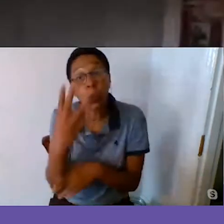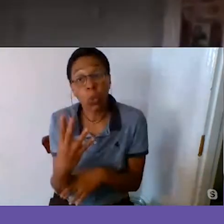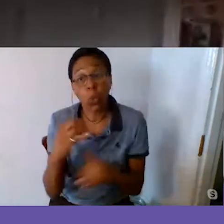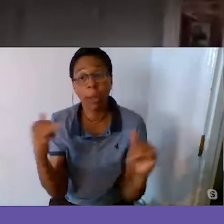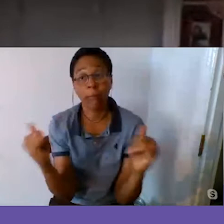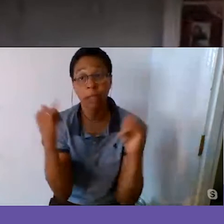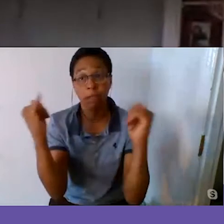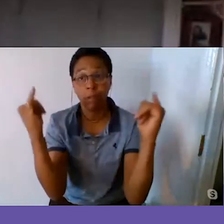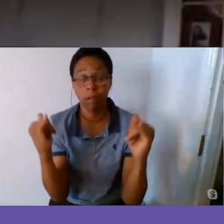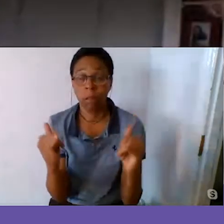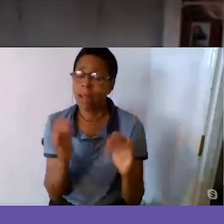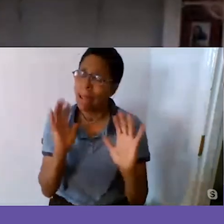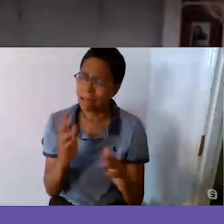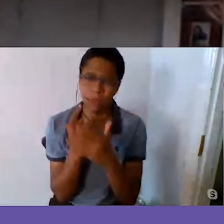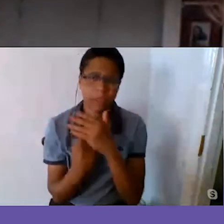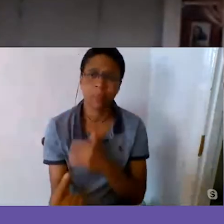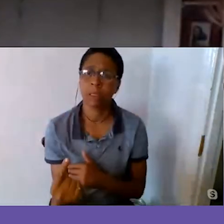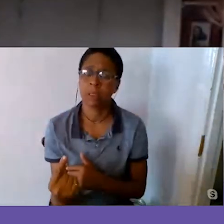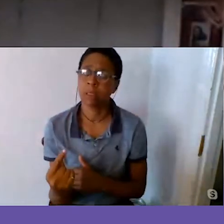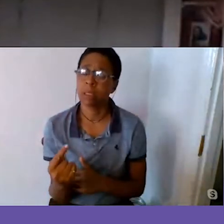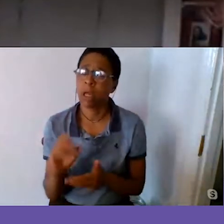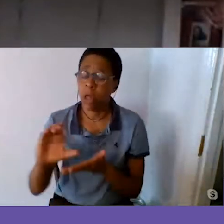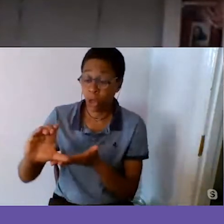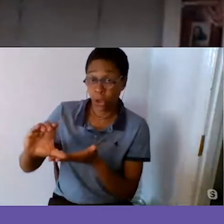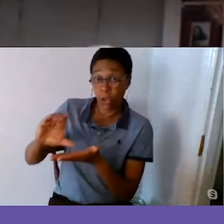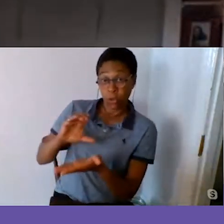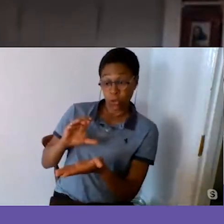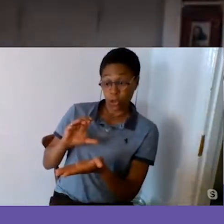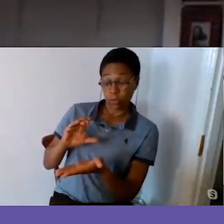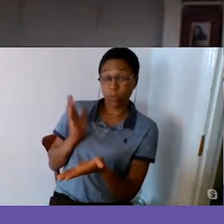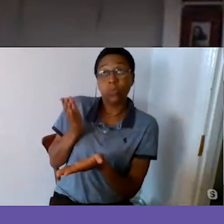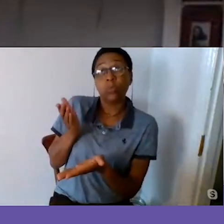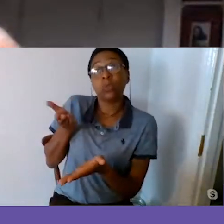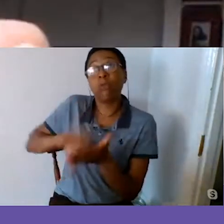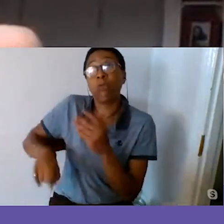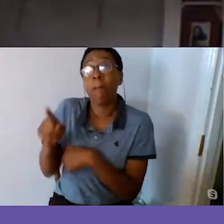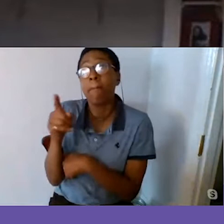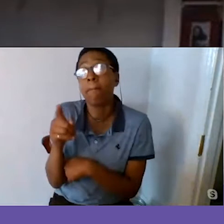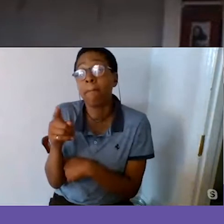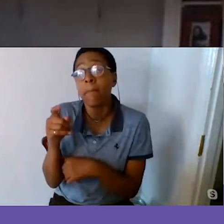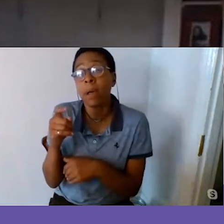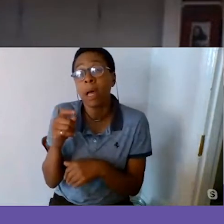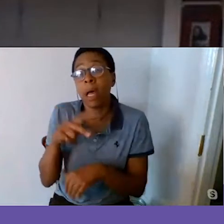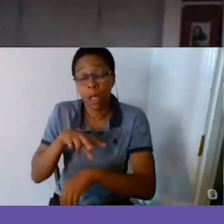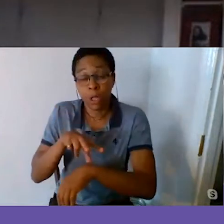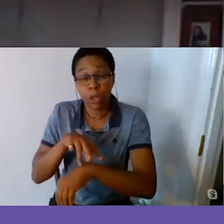completely independent. It had to be. The sponsorship I got was from the